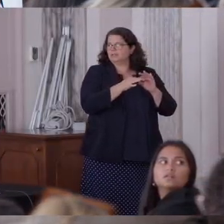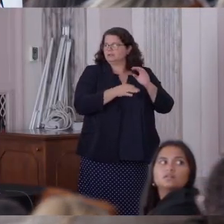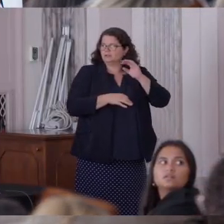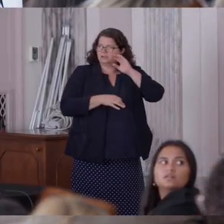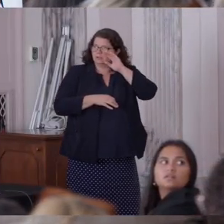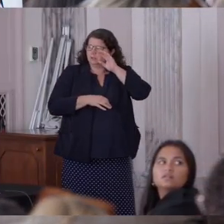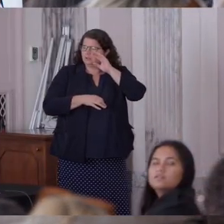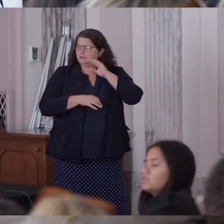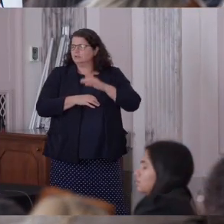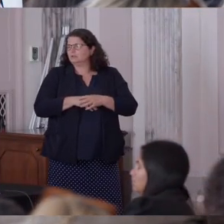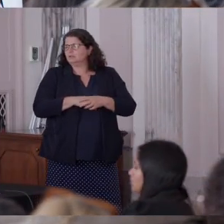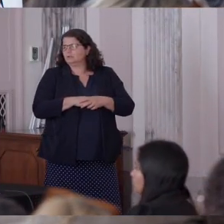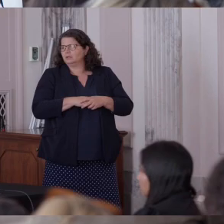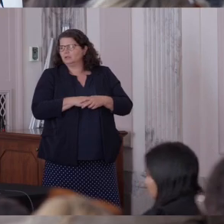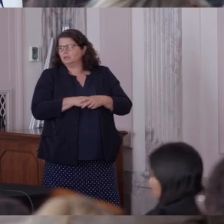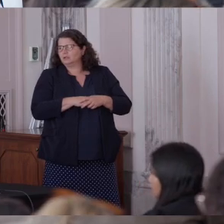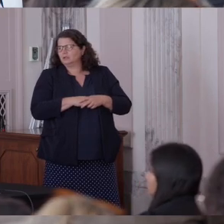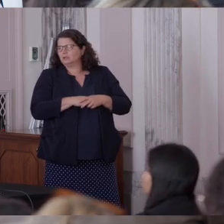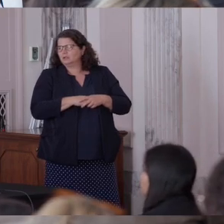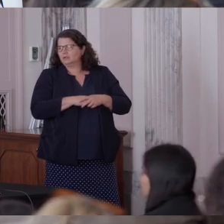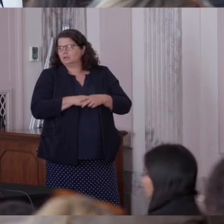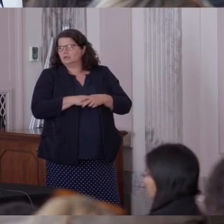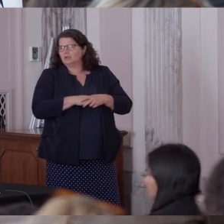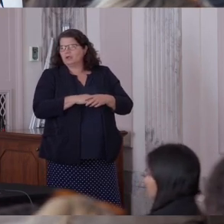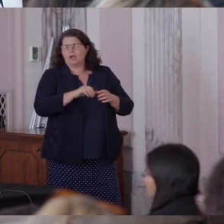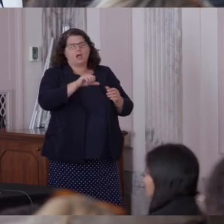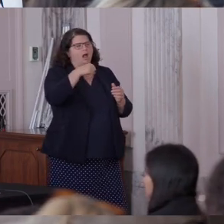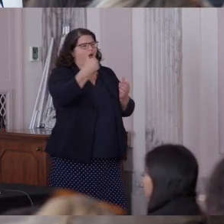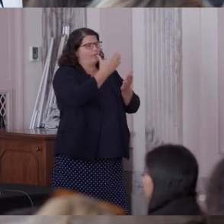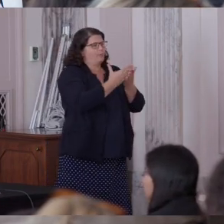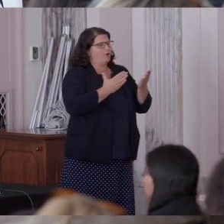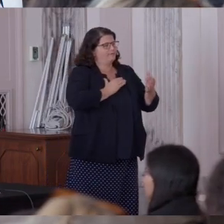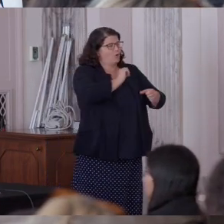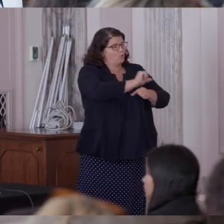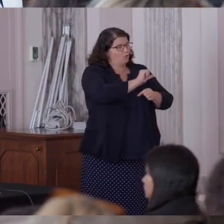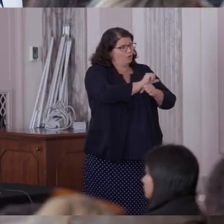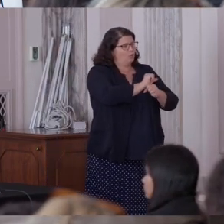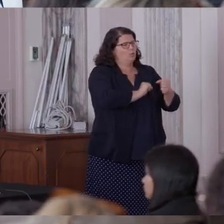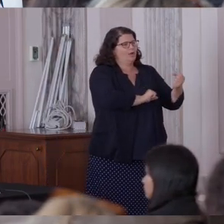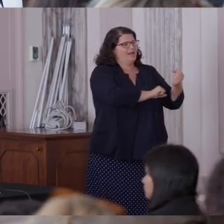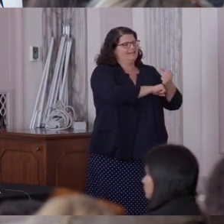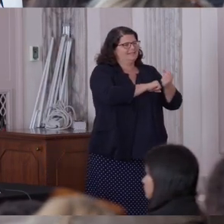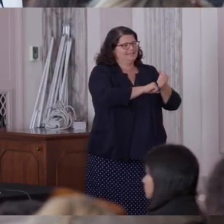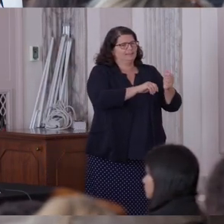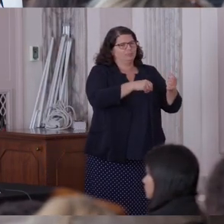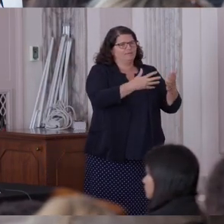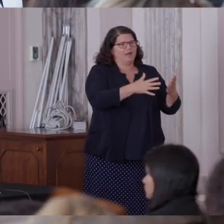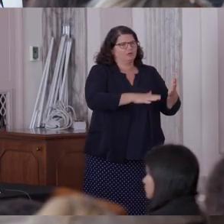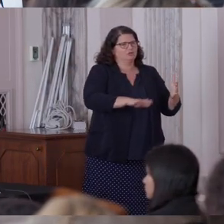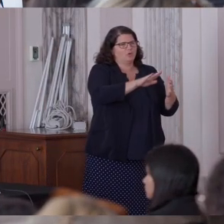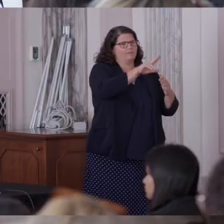Supportive Housing, one of the things we're doing is we're assisting providers across the country to do what's called